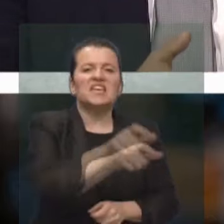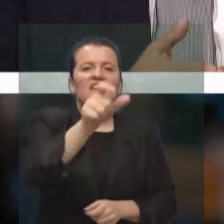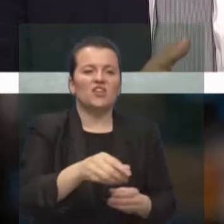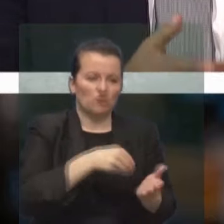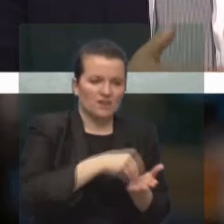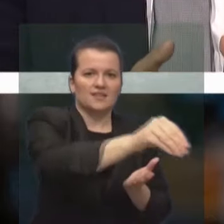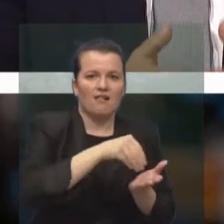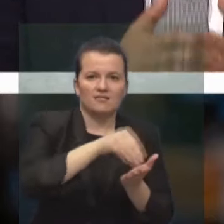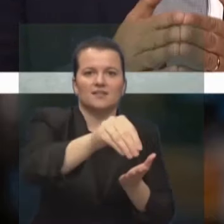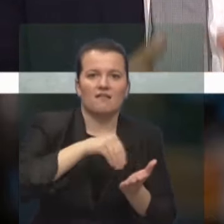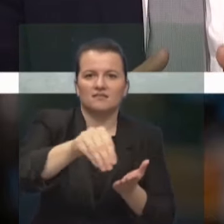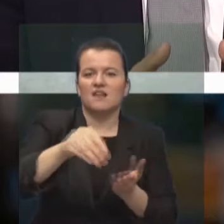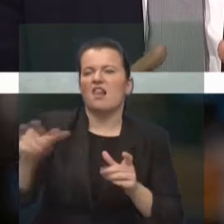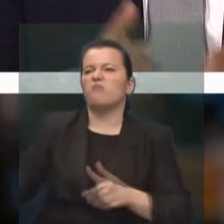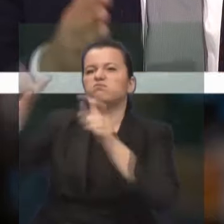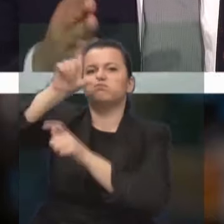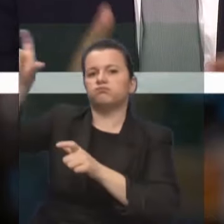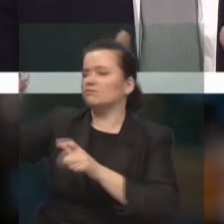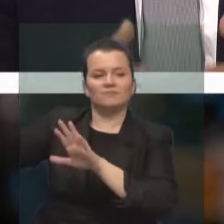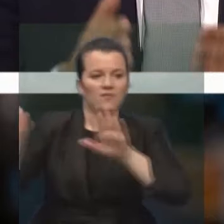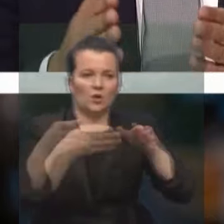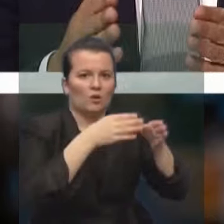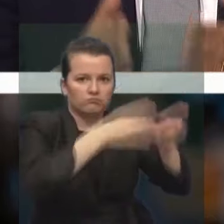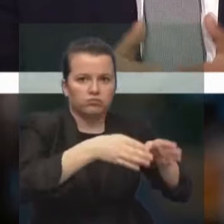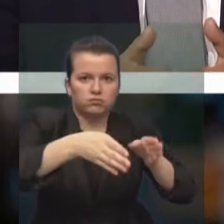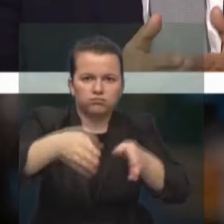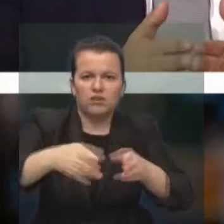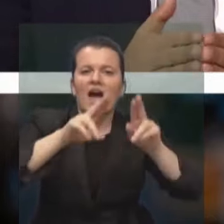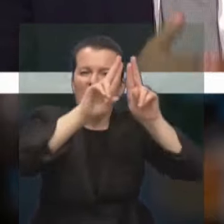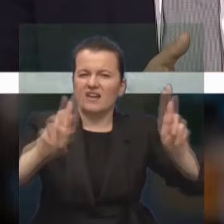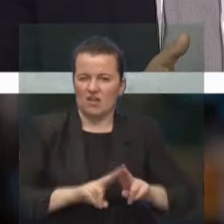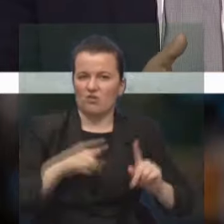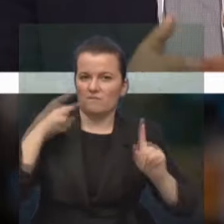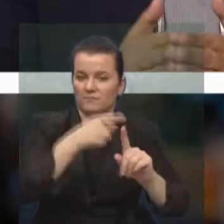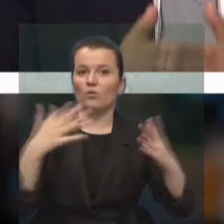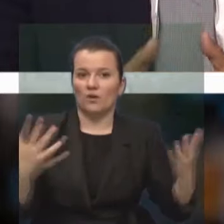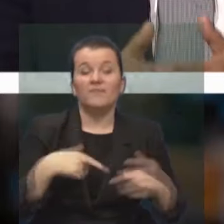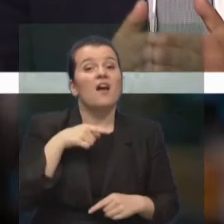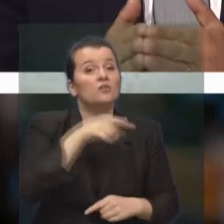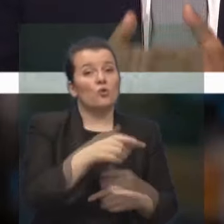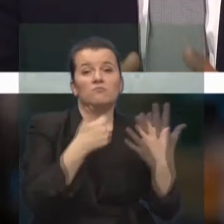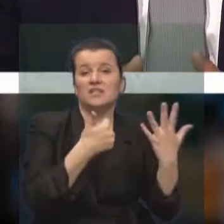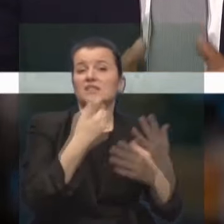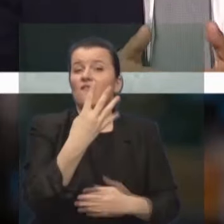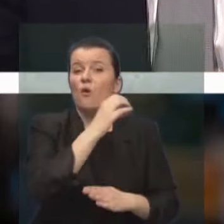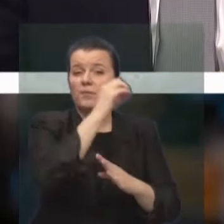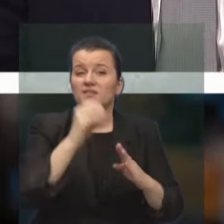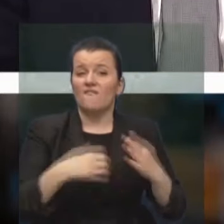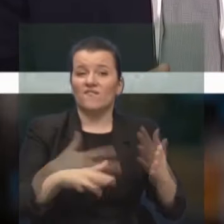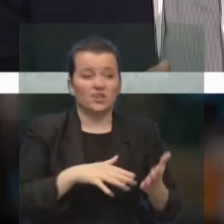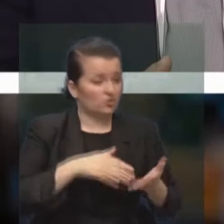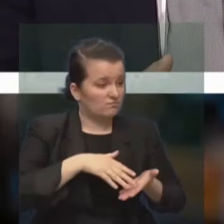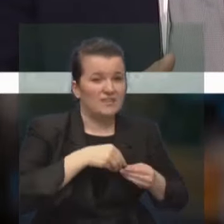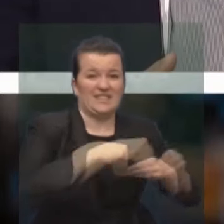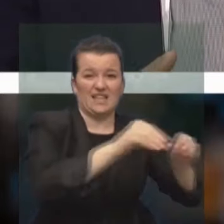our Renault and Dacia brands, with as many as 54% of our sales going through that channel. So that's more 9% more than